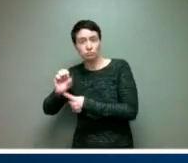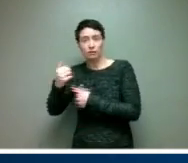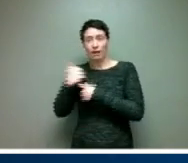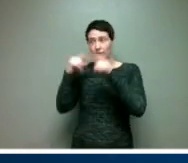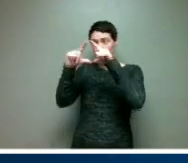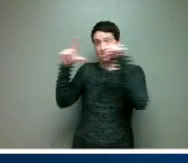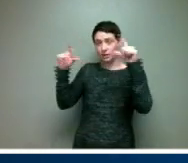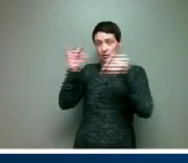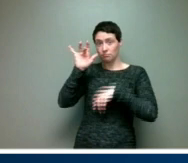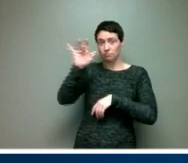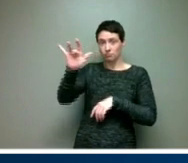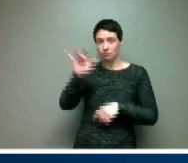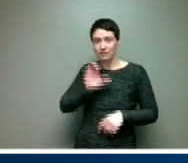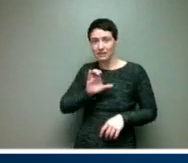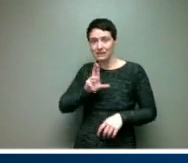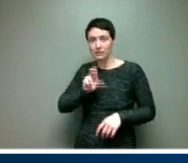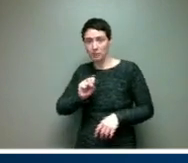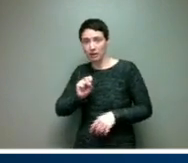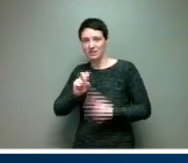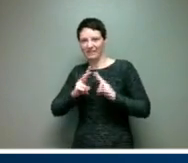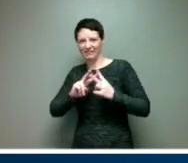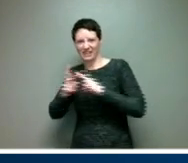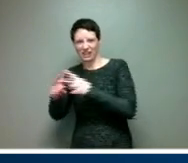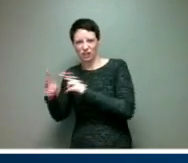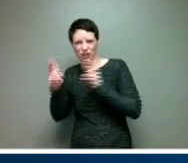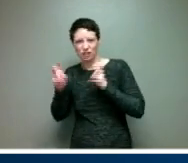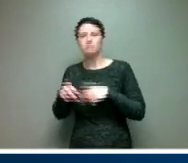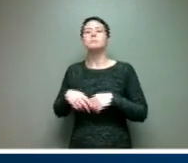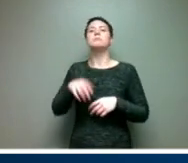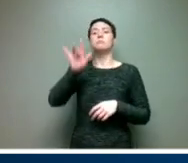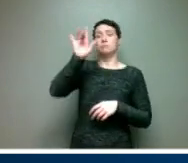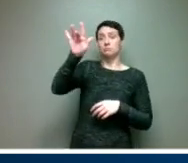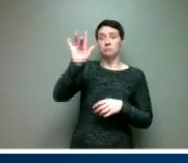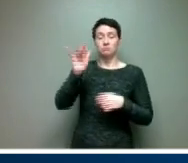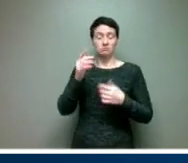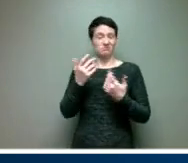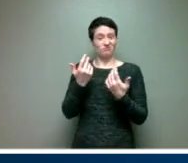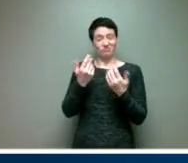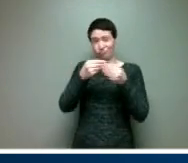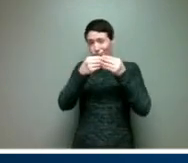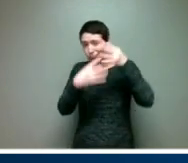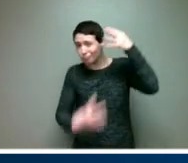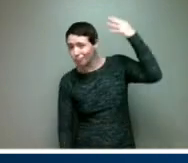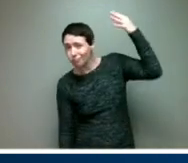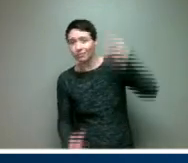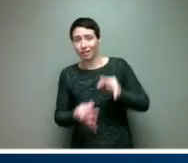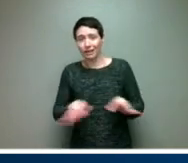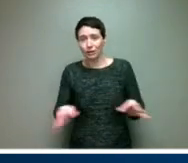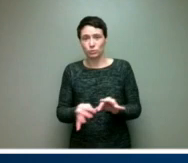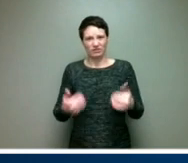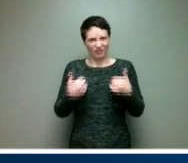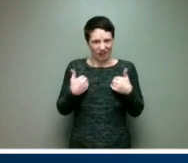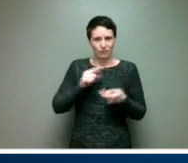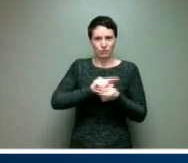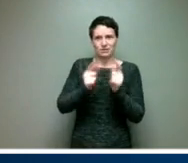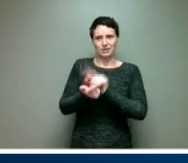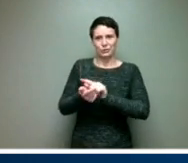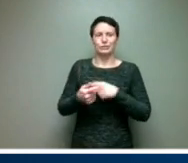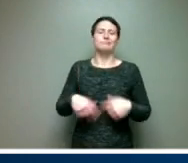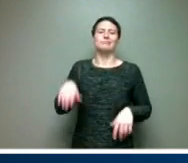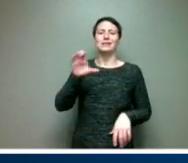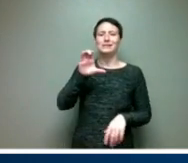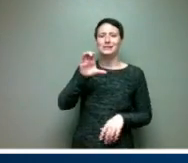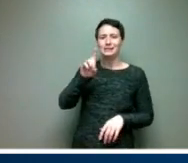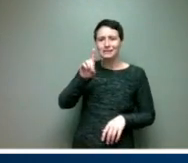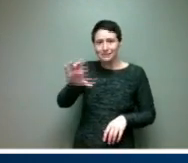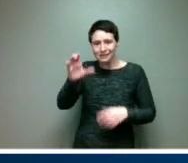go to your particular language, and just about everything is translated. Information from CDC, information